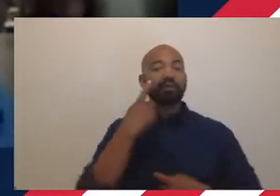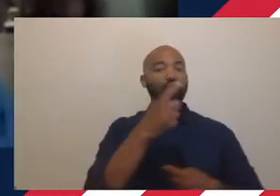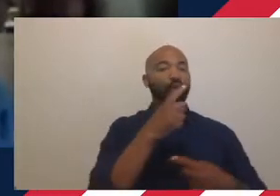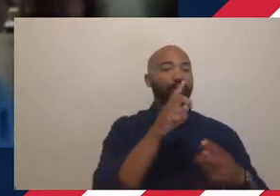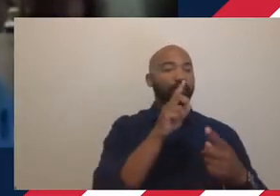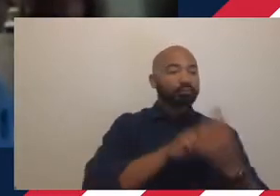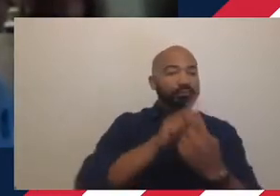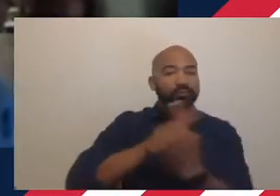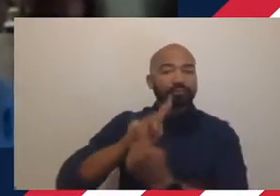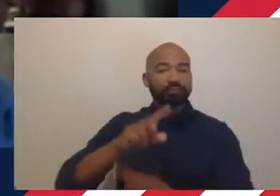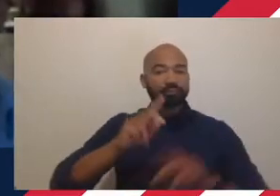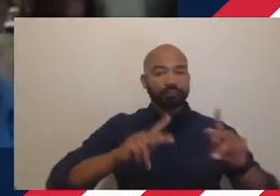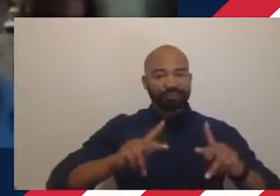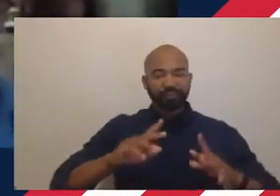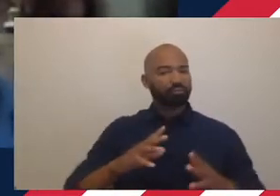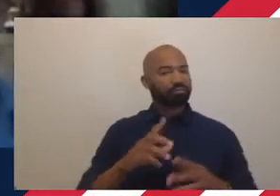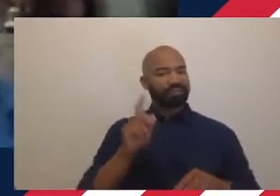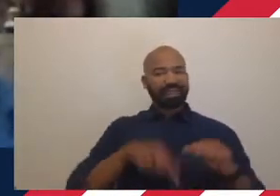critical.